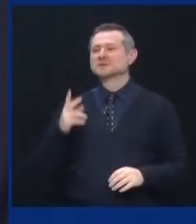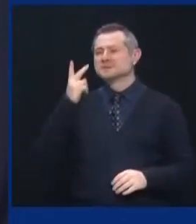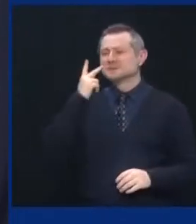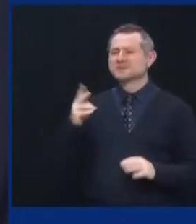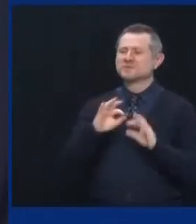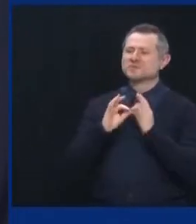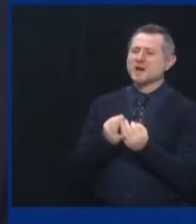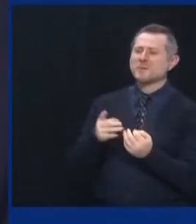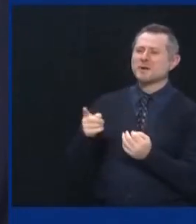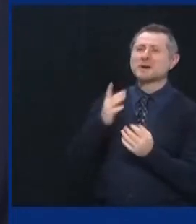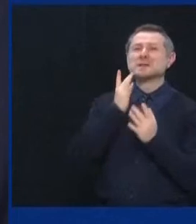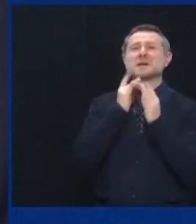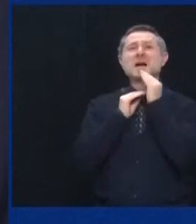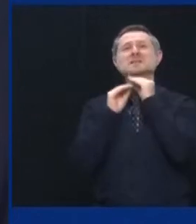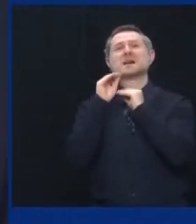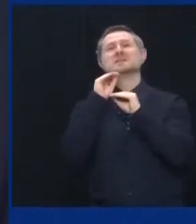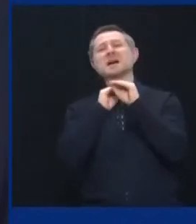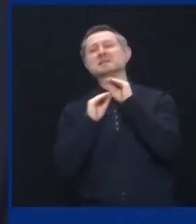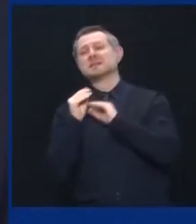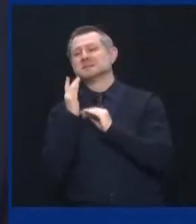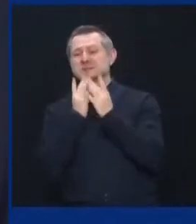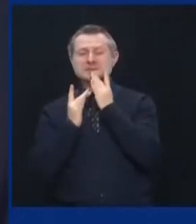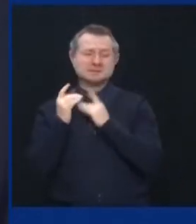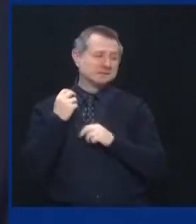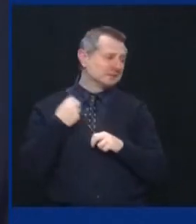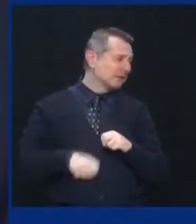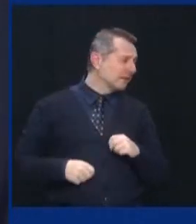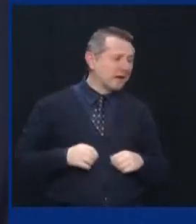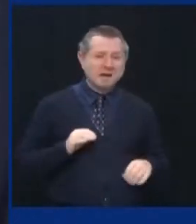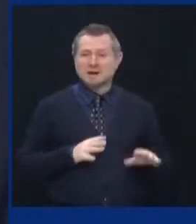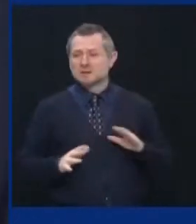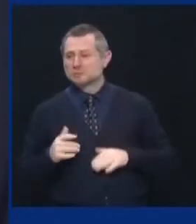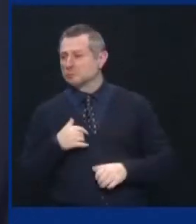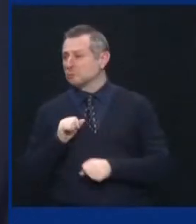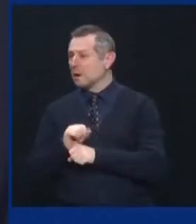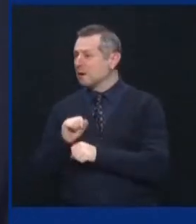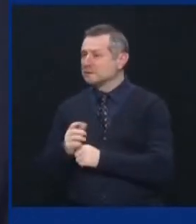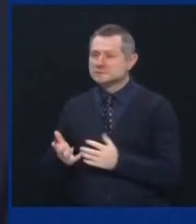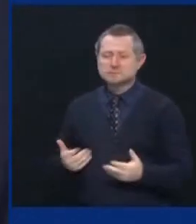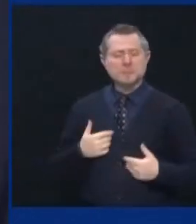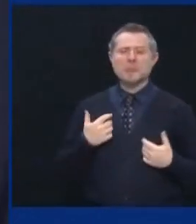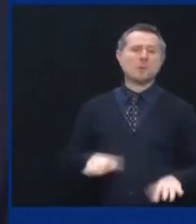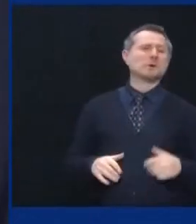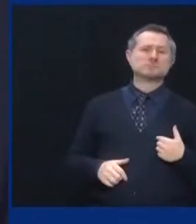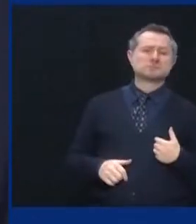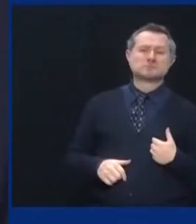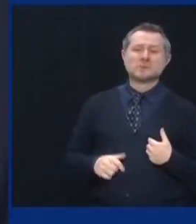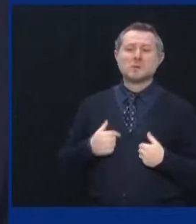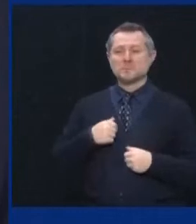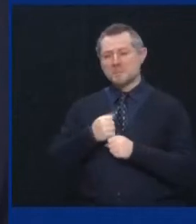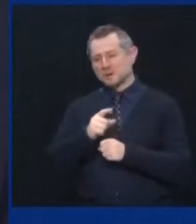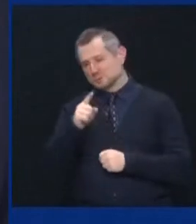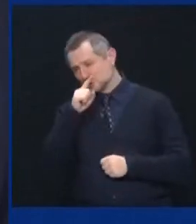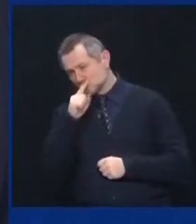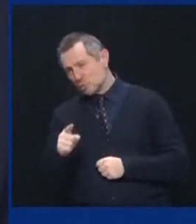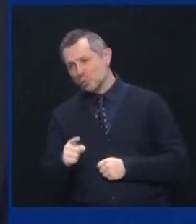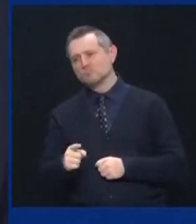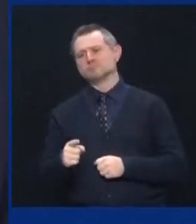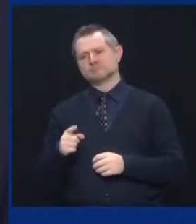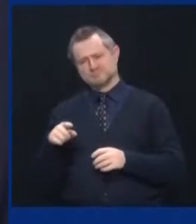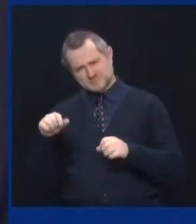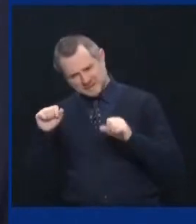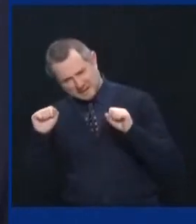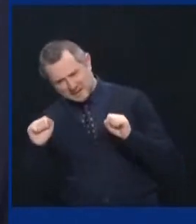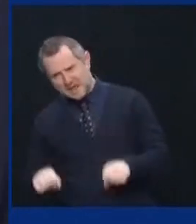families going through hardship because they're out of work. So we want to make sure we're doing everything we can